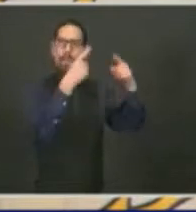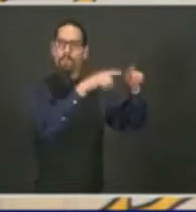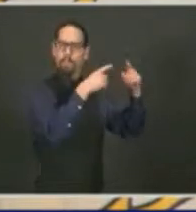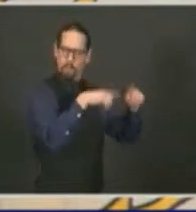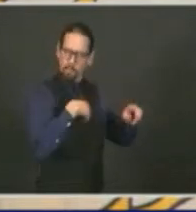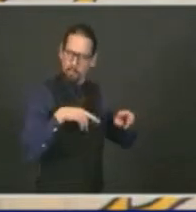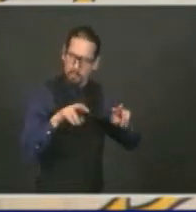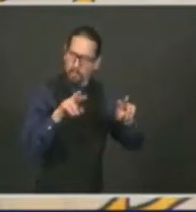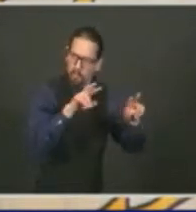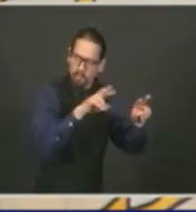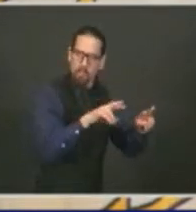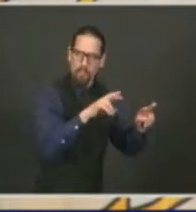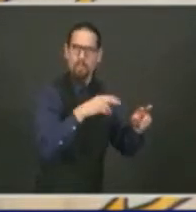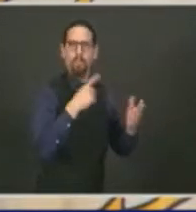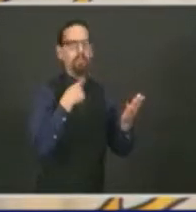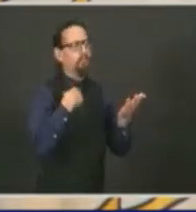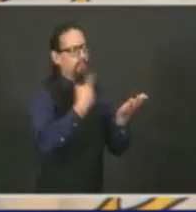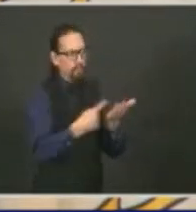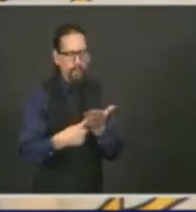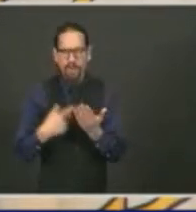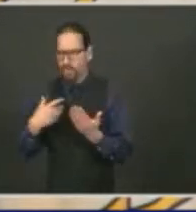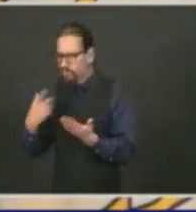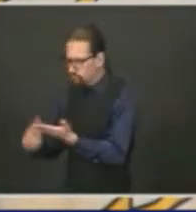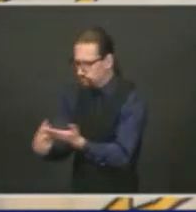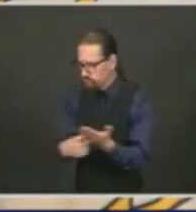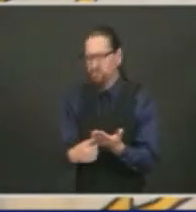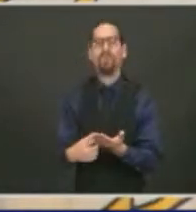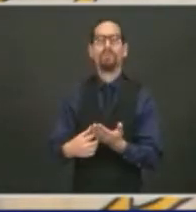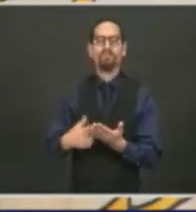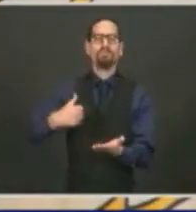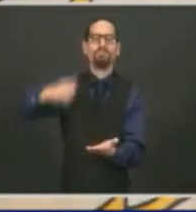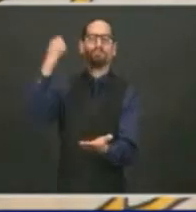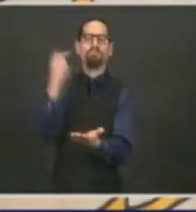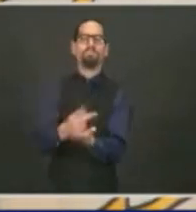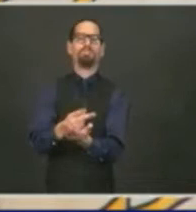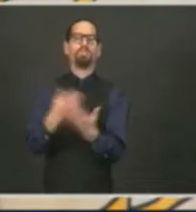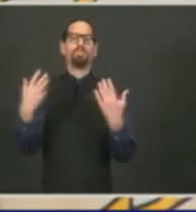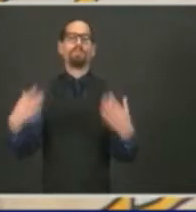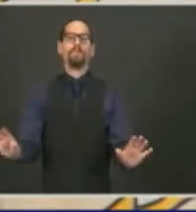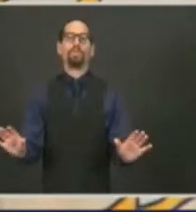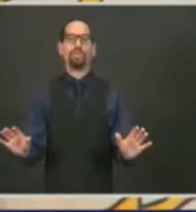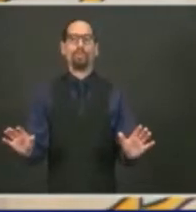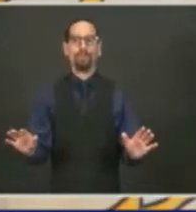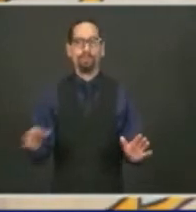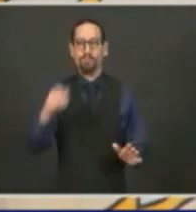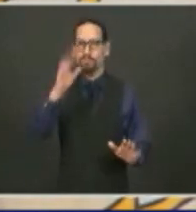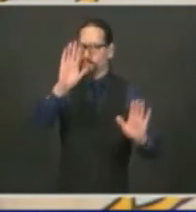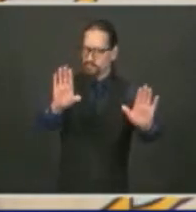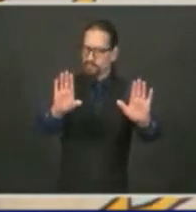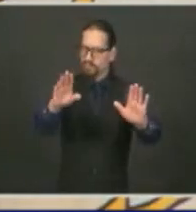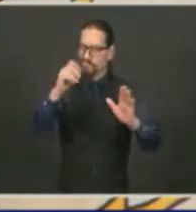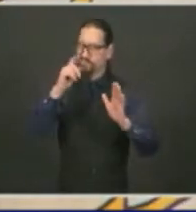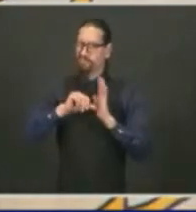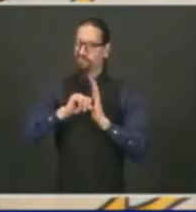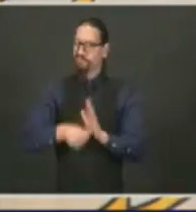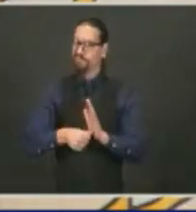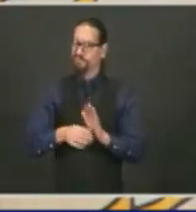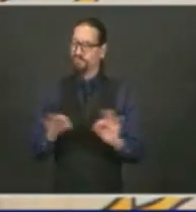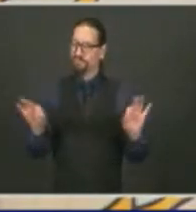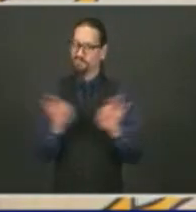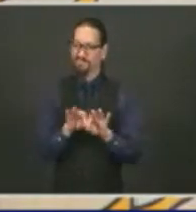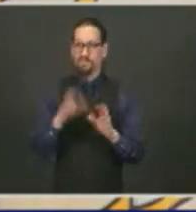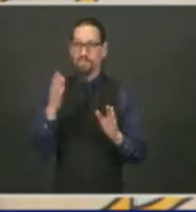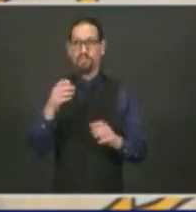green light to nursing homes to do this. Now, I want to emphasize, this is up to the nursing home. We are